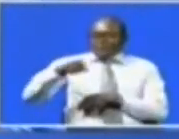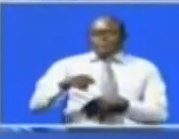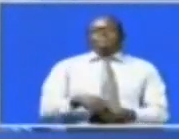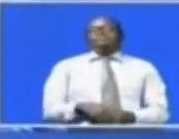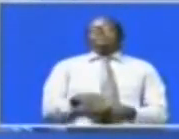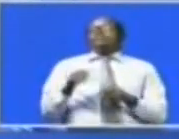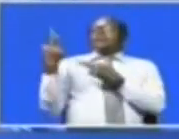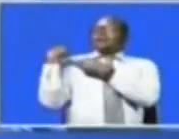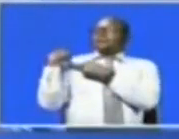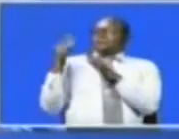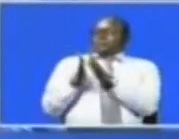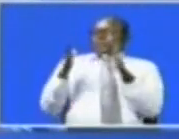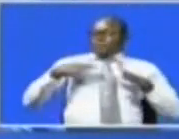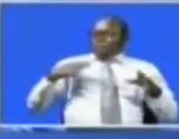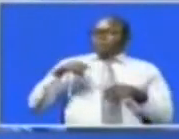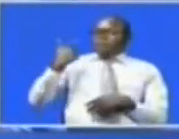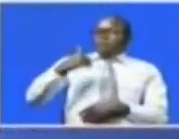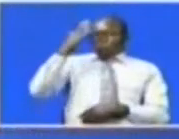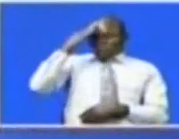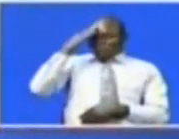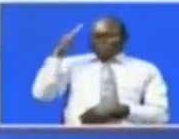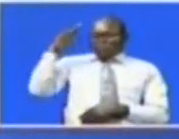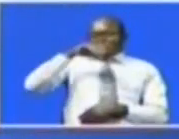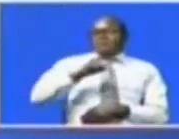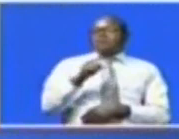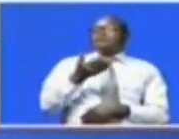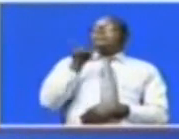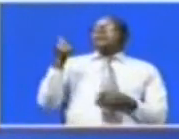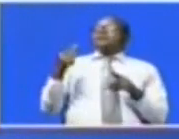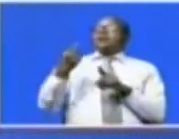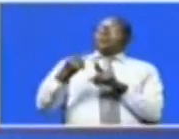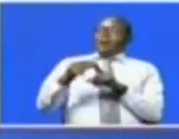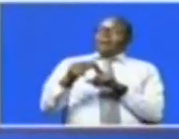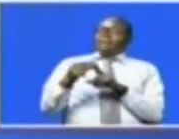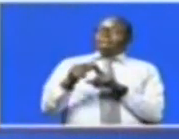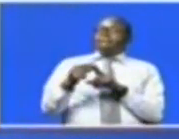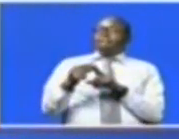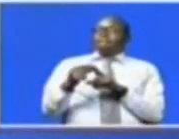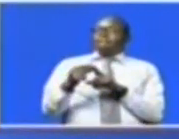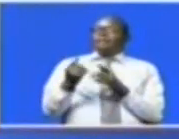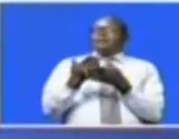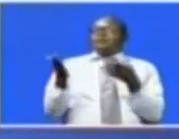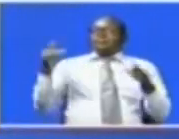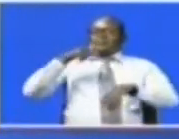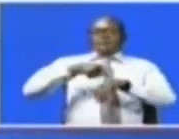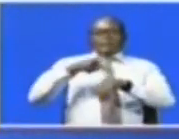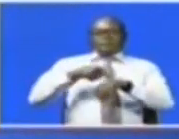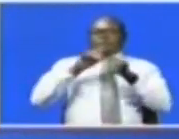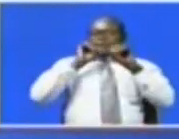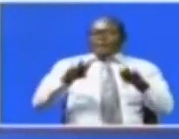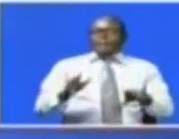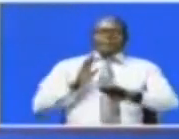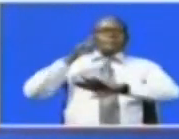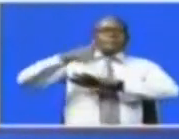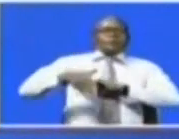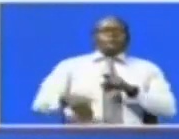of responsibility with people who we know. For lack of a better word, for me, it's sometimes it's nothing beyond